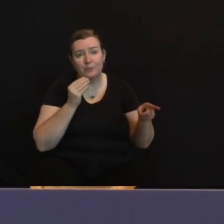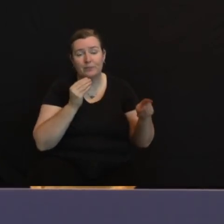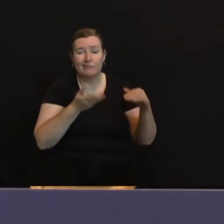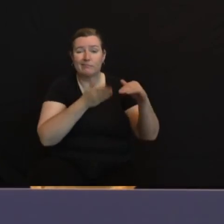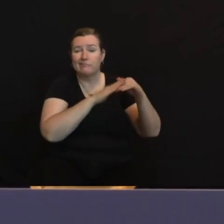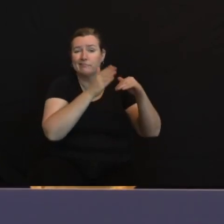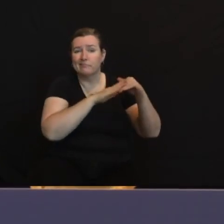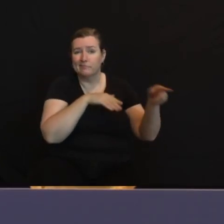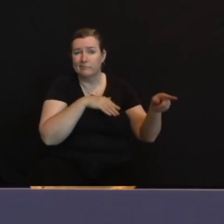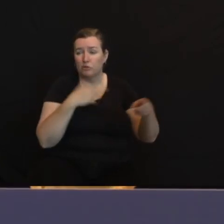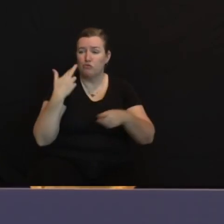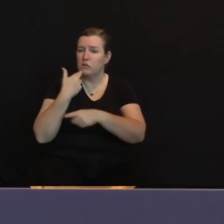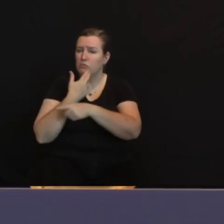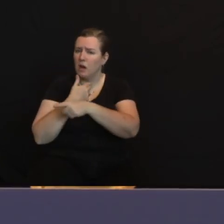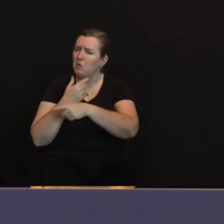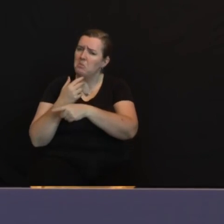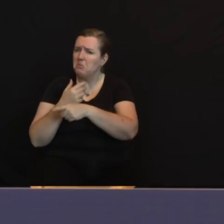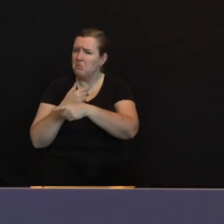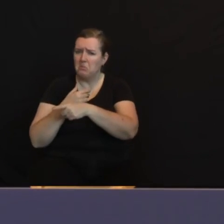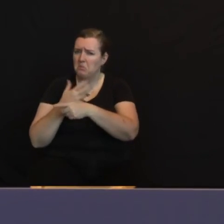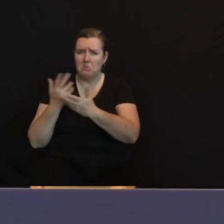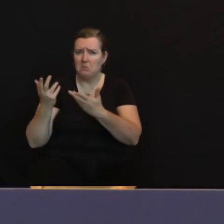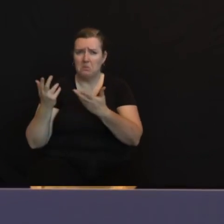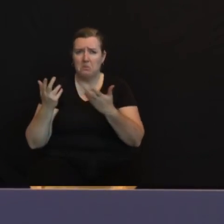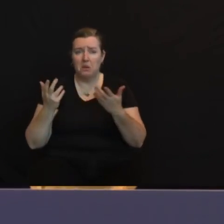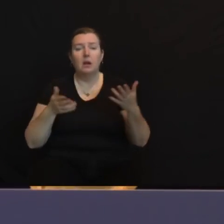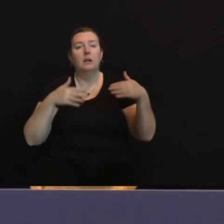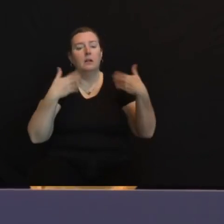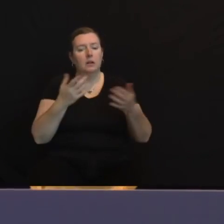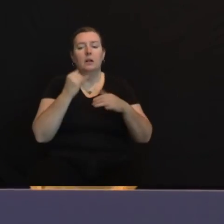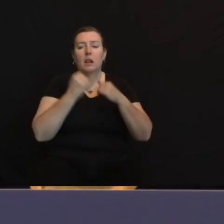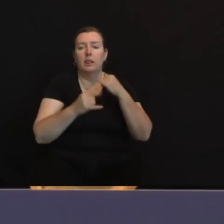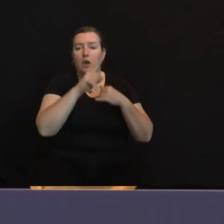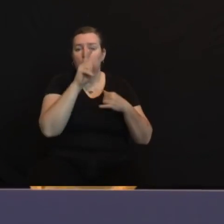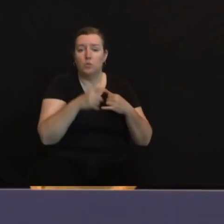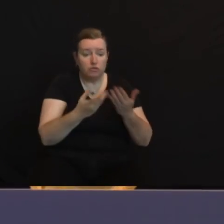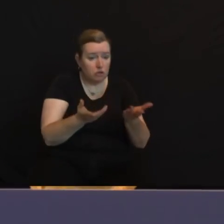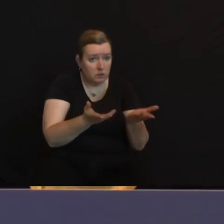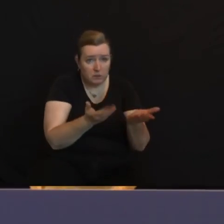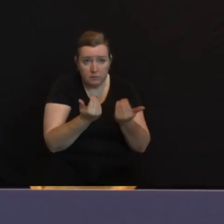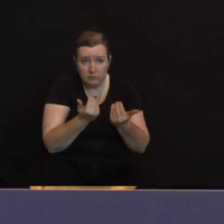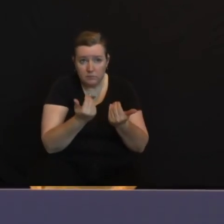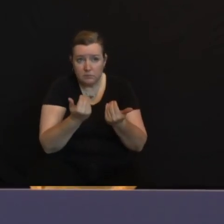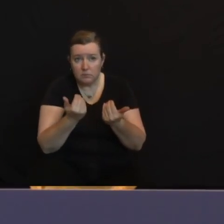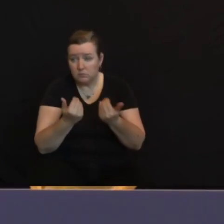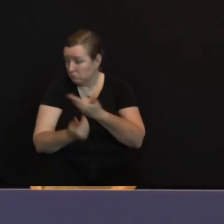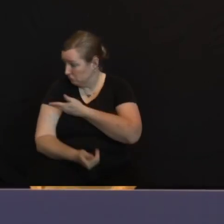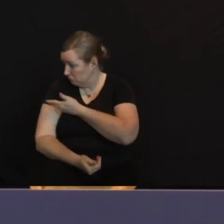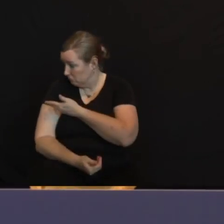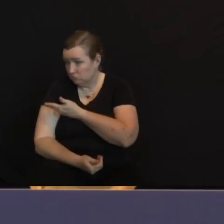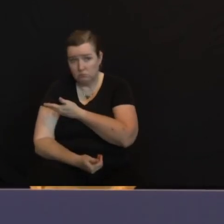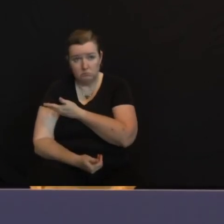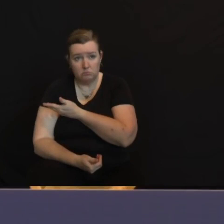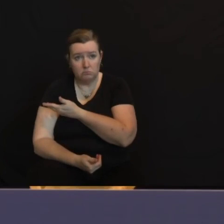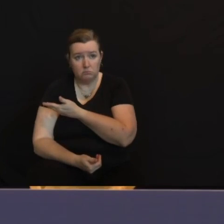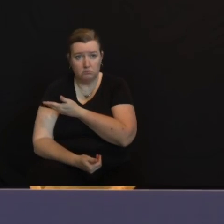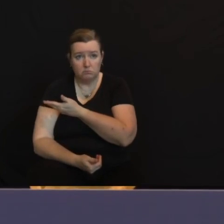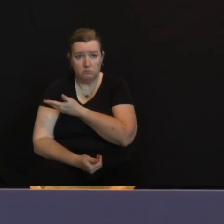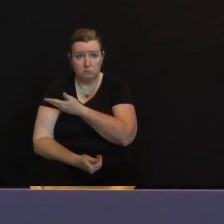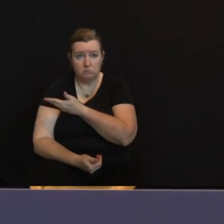I will turn the last question over to the people who are qualified on my right. Again, although we had, I don't know how many, I said 13, I think,